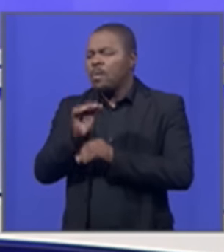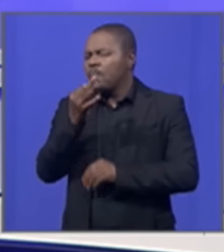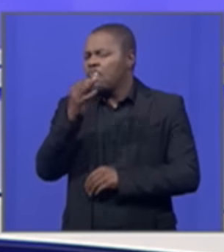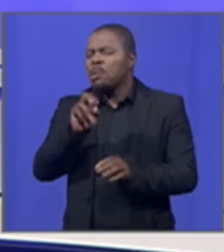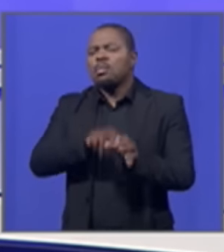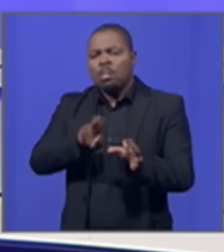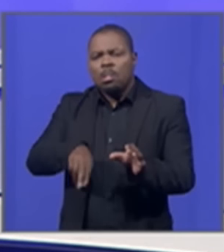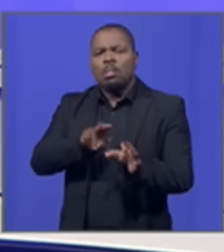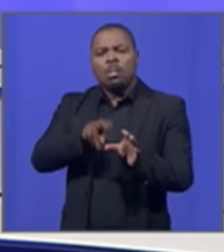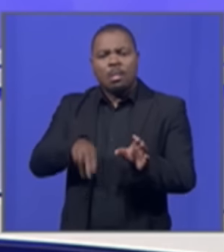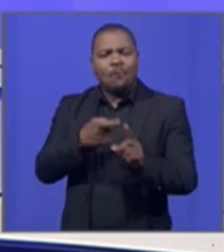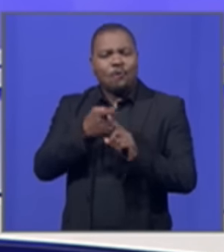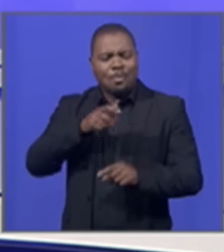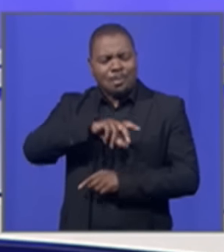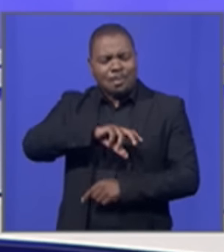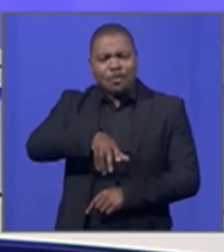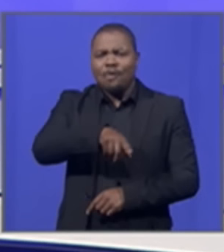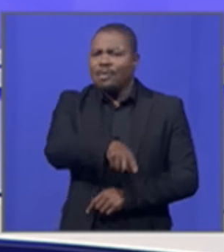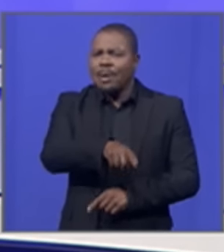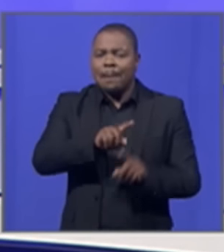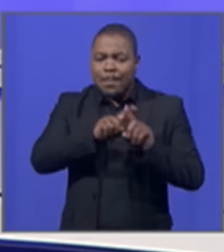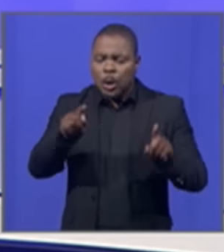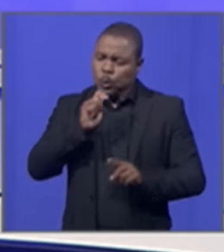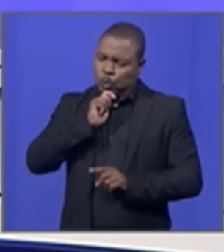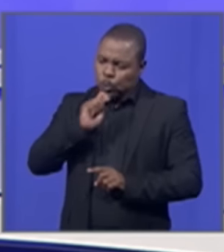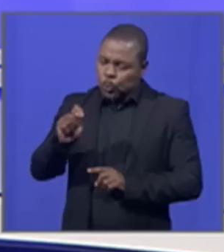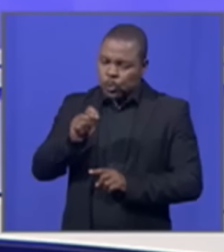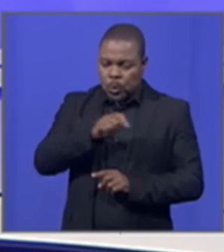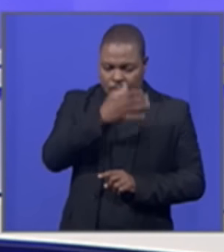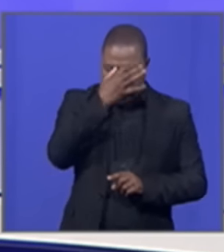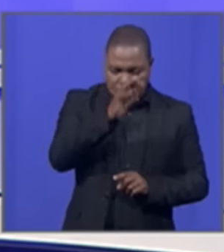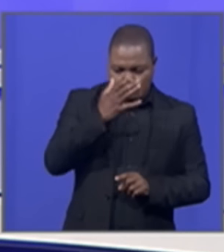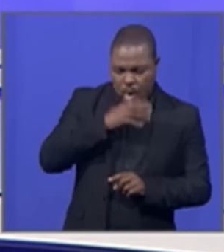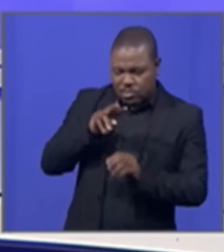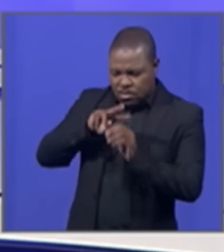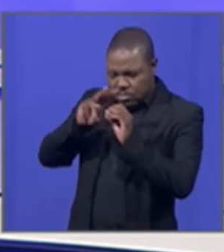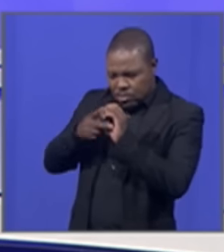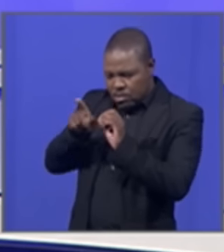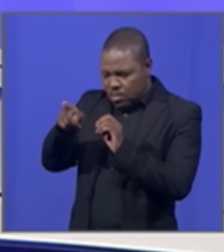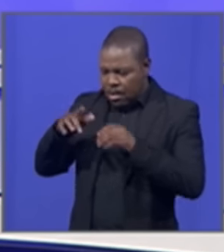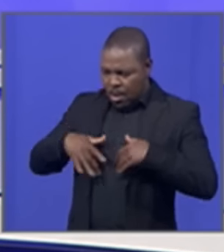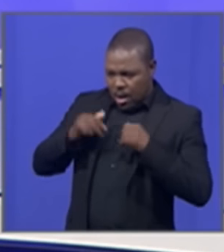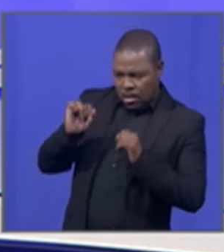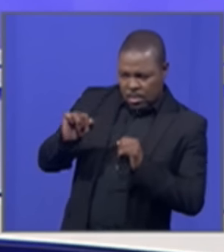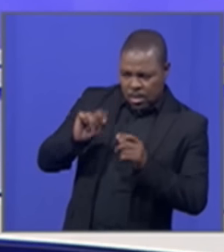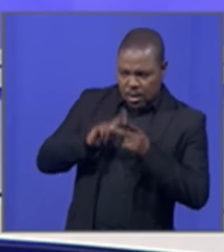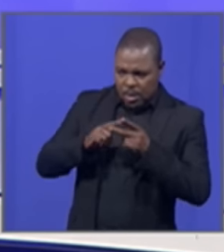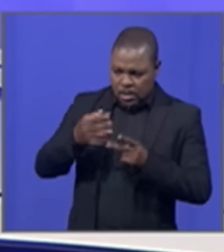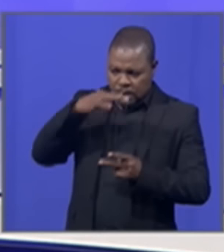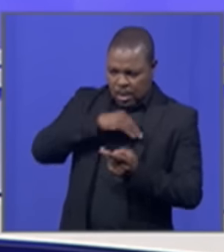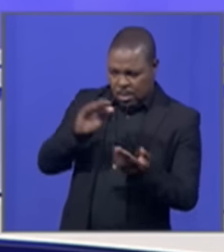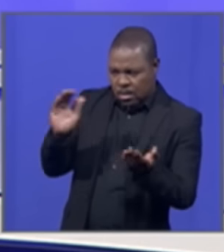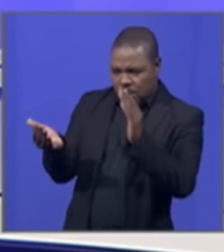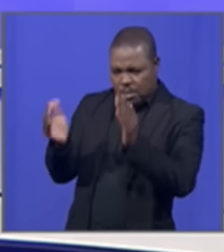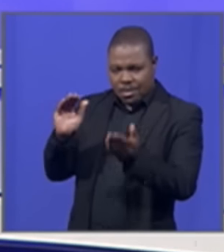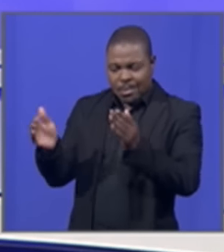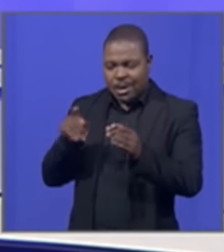ka mmušong wa province go ena le gore ba lekole gore a ekaba ka moo ba phelago ka gona go elana le megolo yeo ba e golago